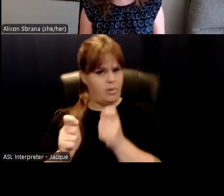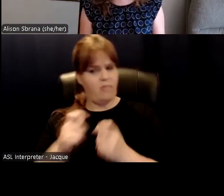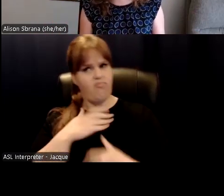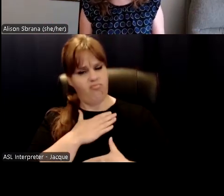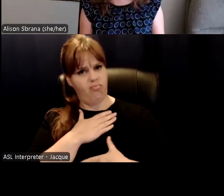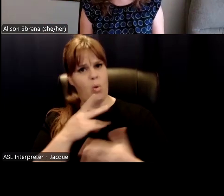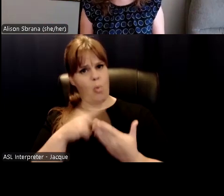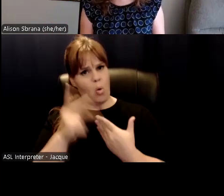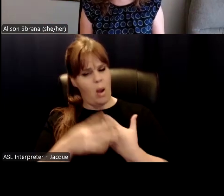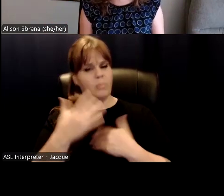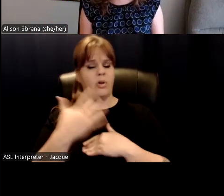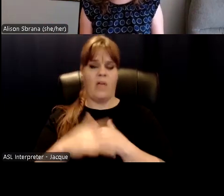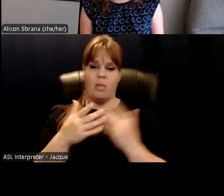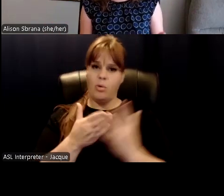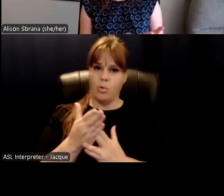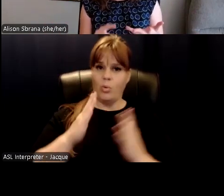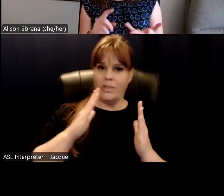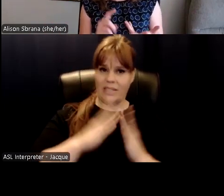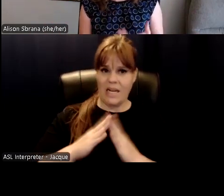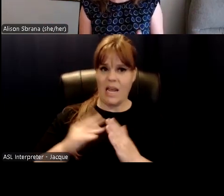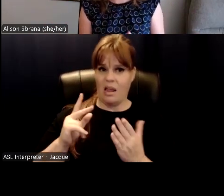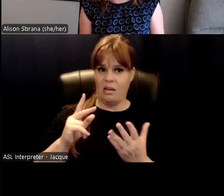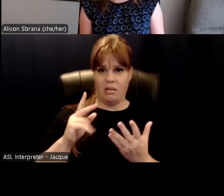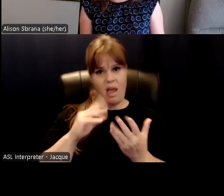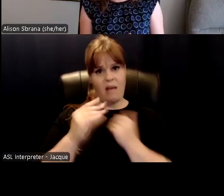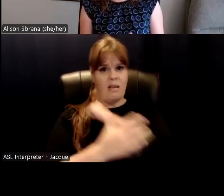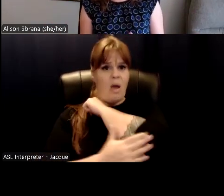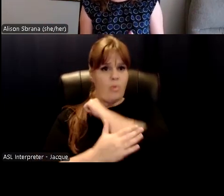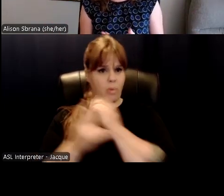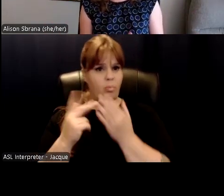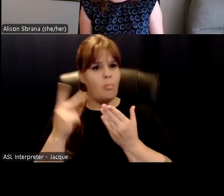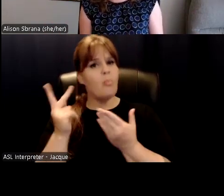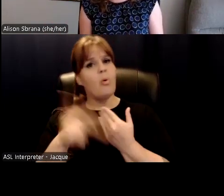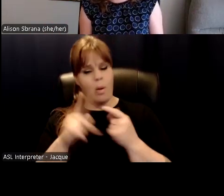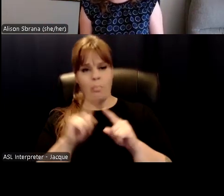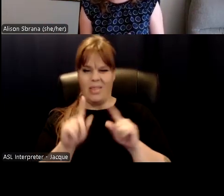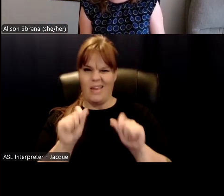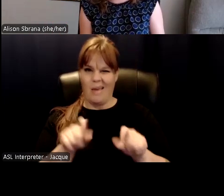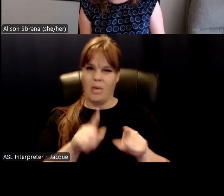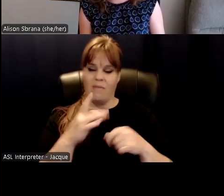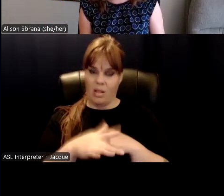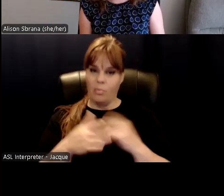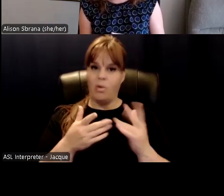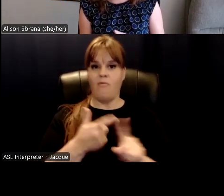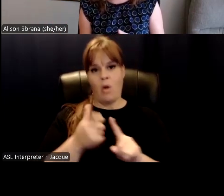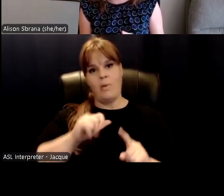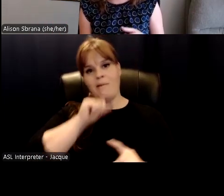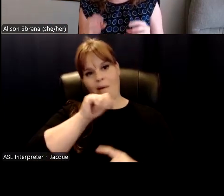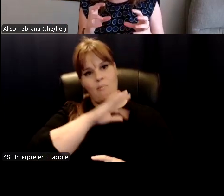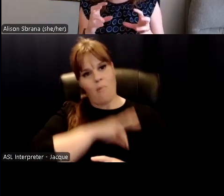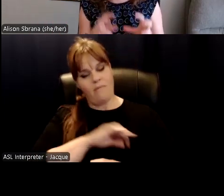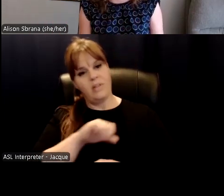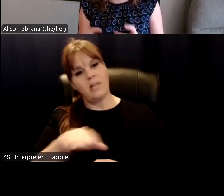through city and county programming, but they can also be available from nonprofits and other